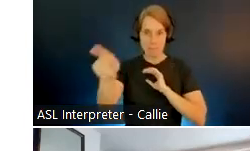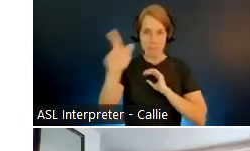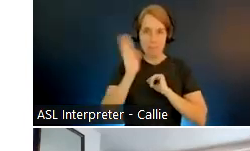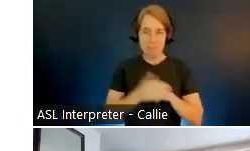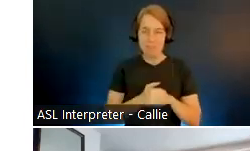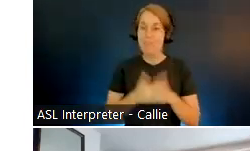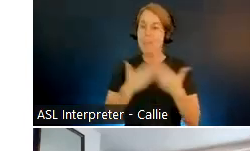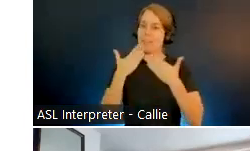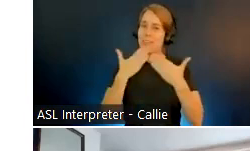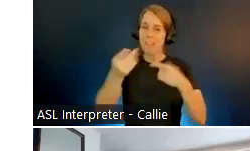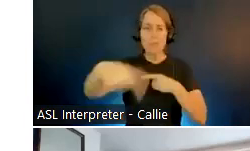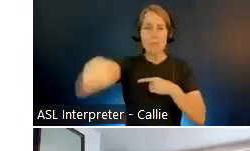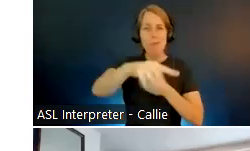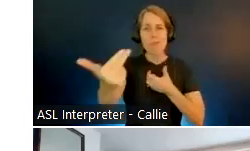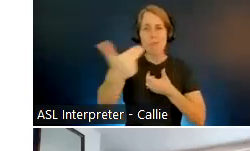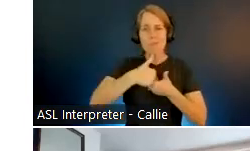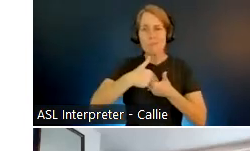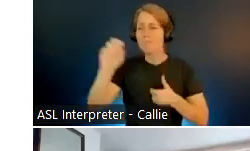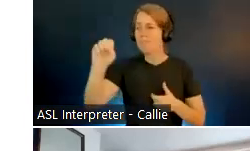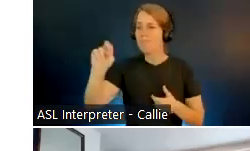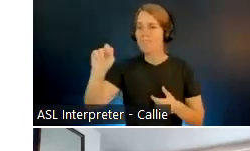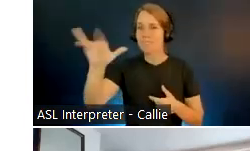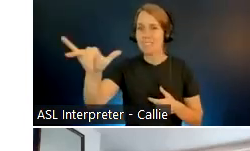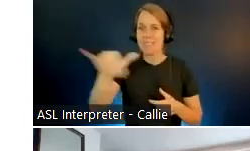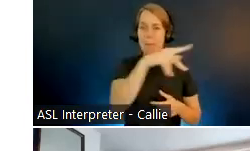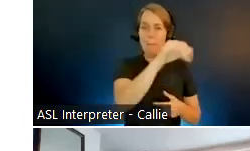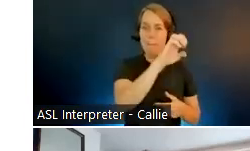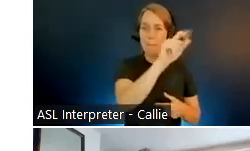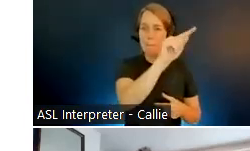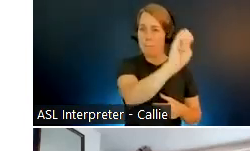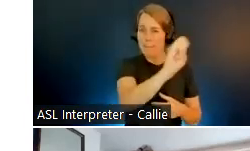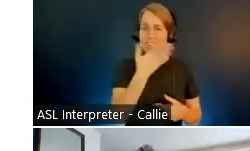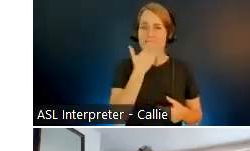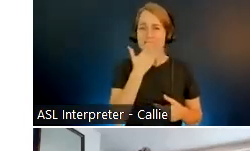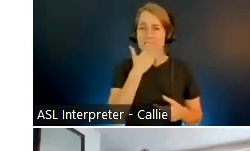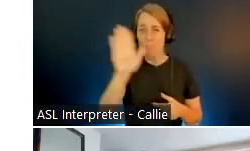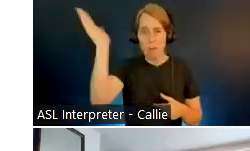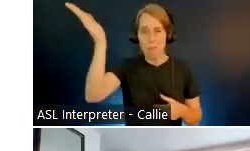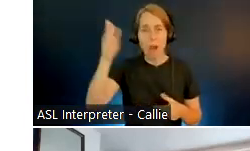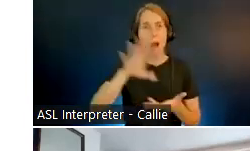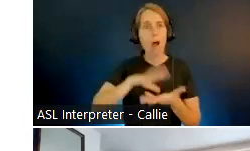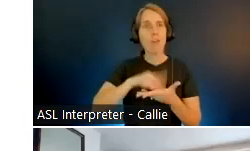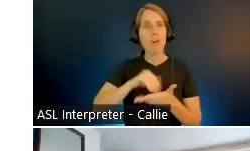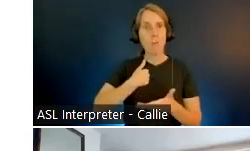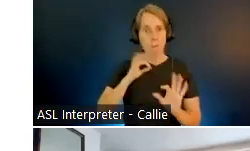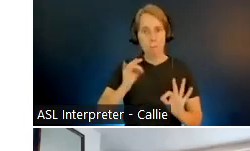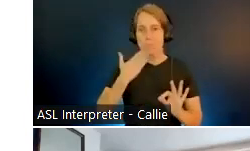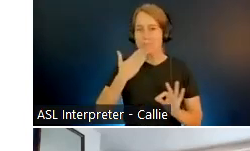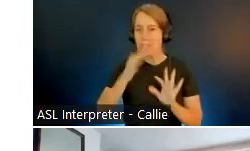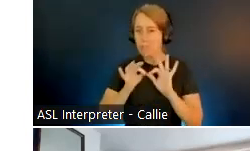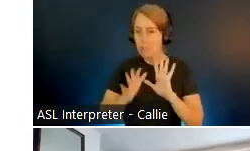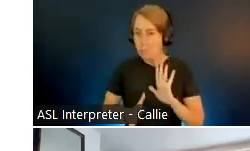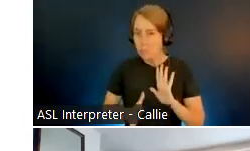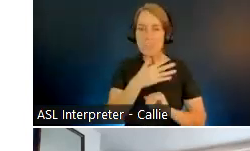coming. Thank you to our presenters, Sandy and Pete, for a lot of information that I learned a lot from. Thank you to our interpreters